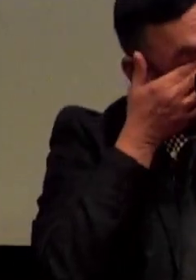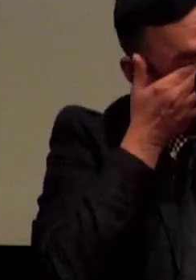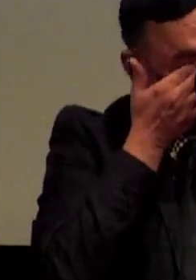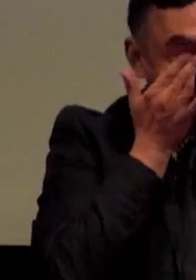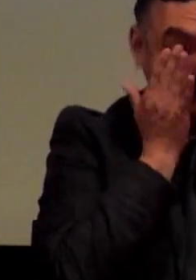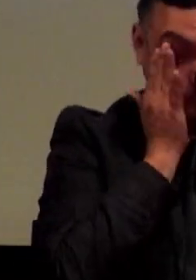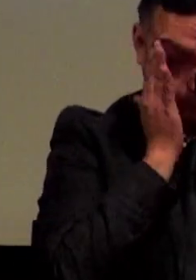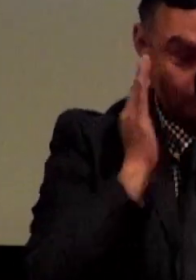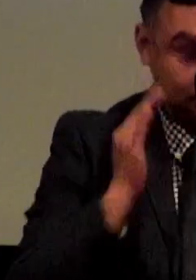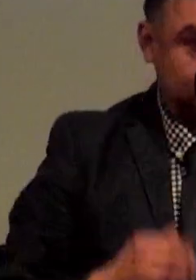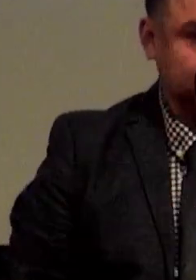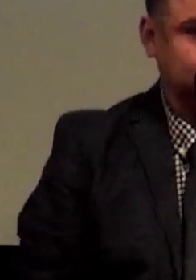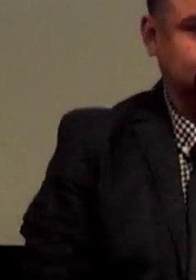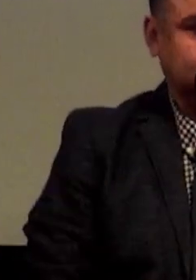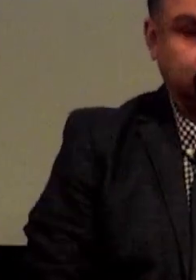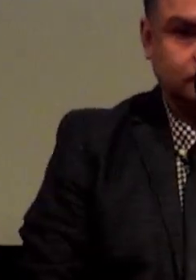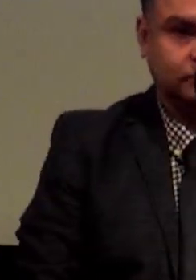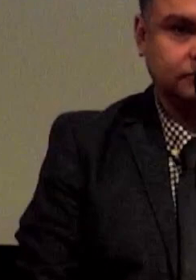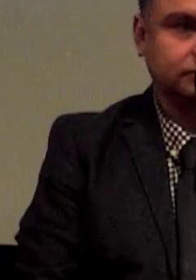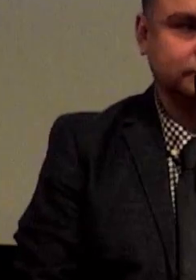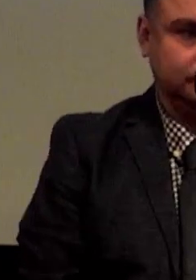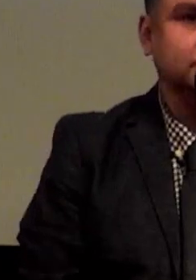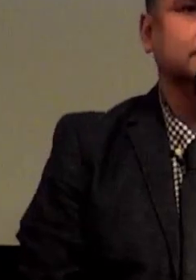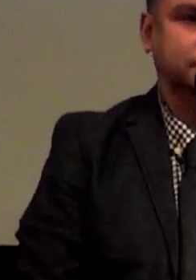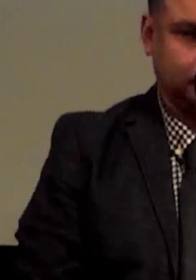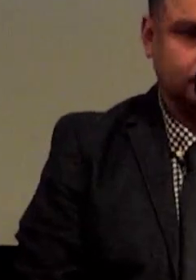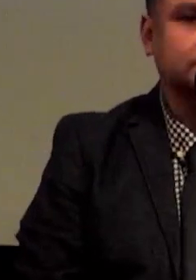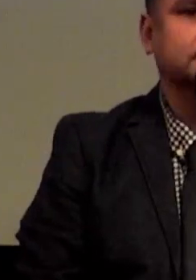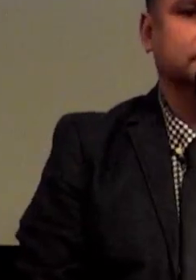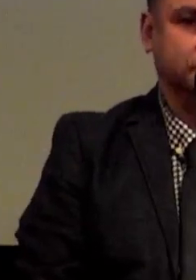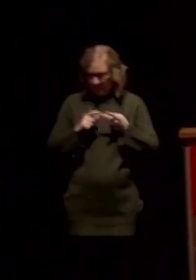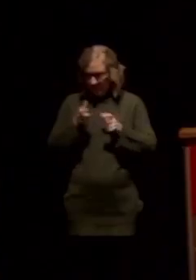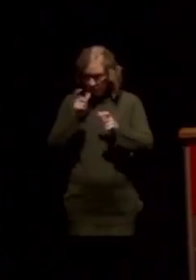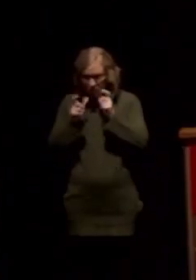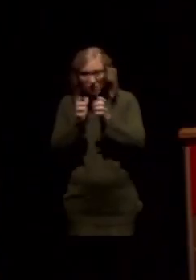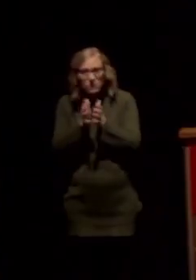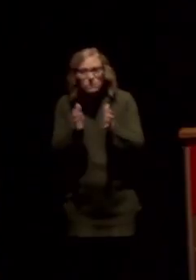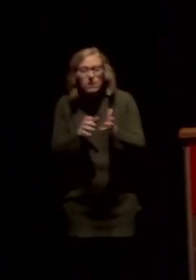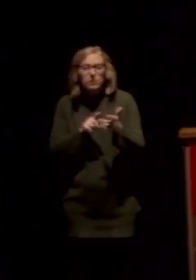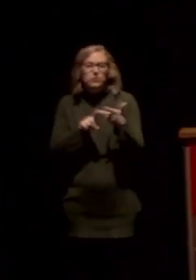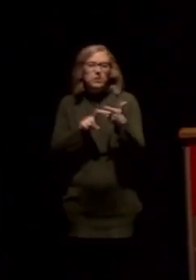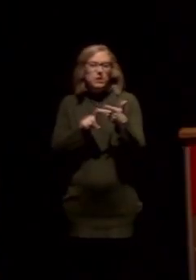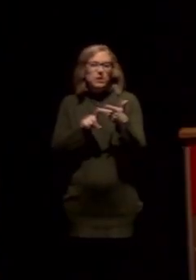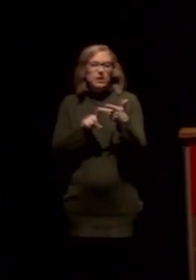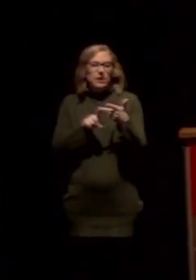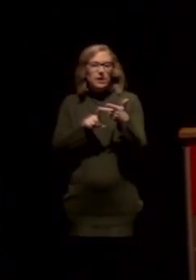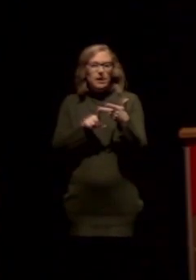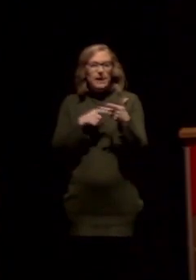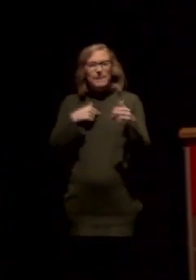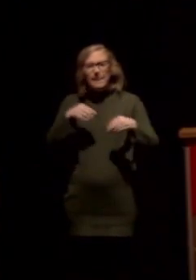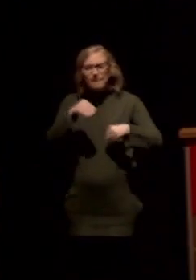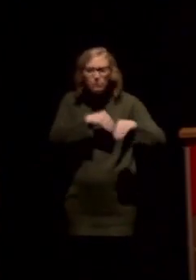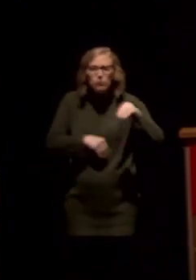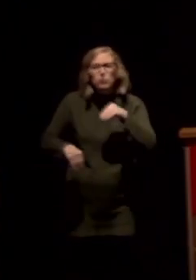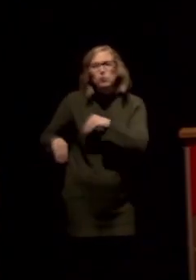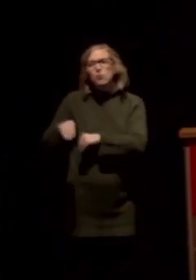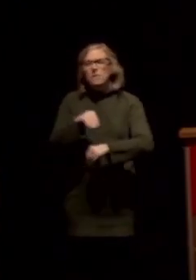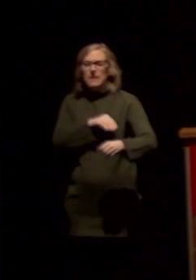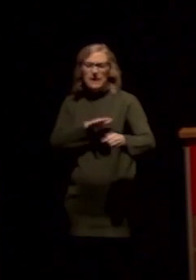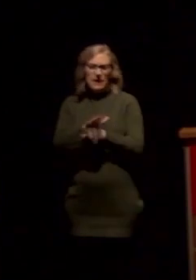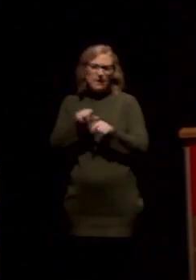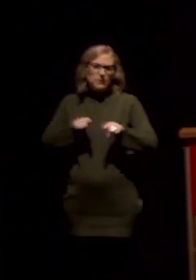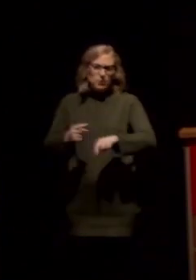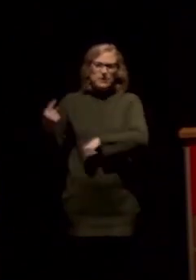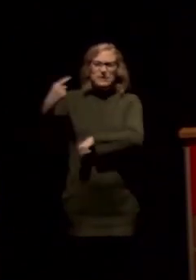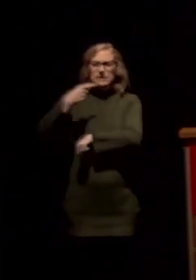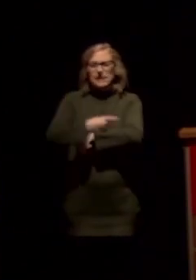You have to think about, you know, what am I eating? Am I drinking too much, right? Am I moving during the day to get those endorphins going